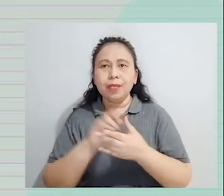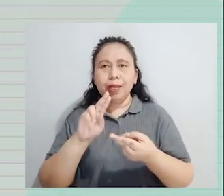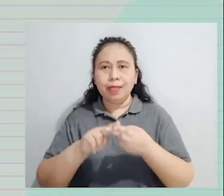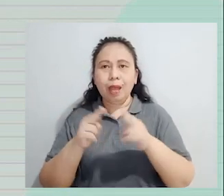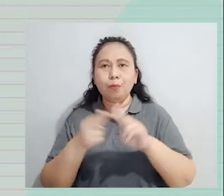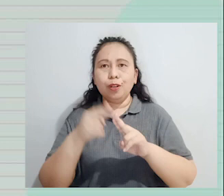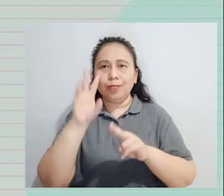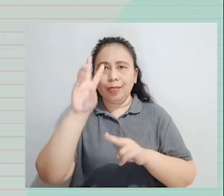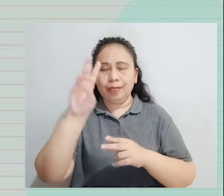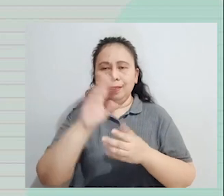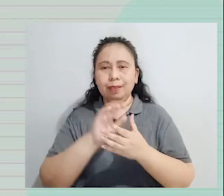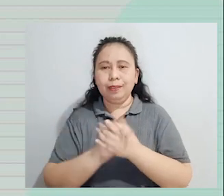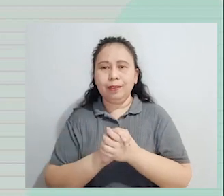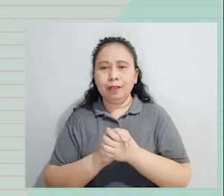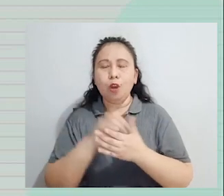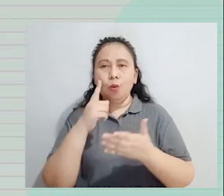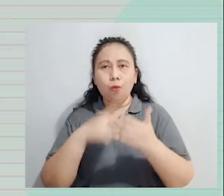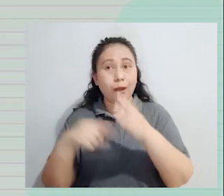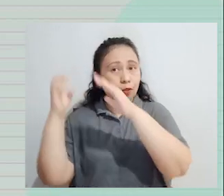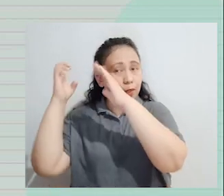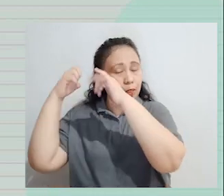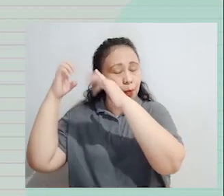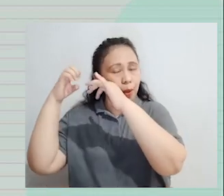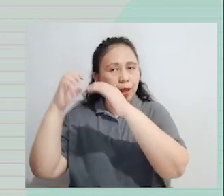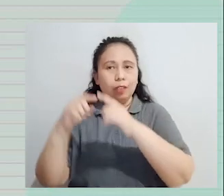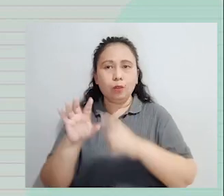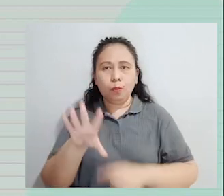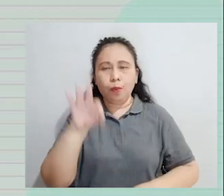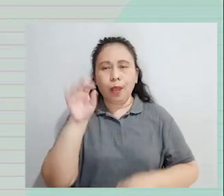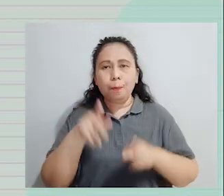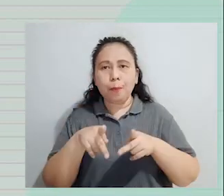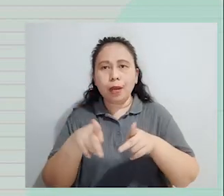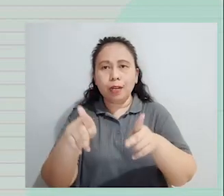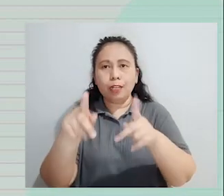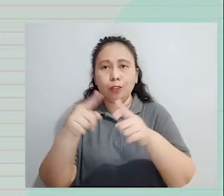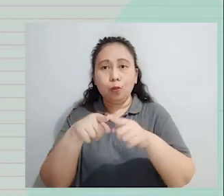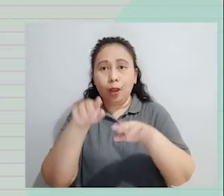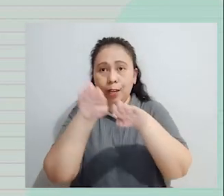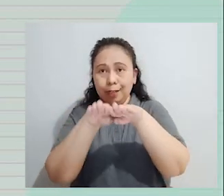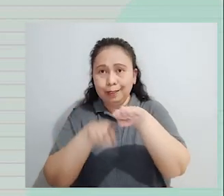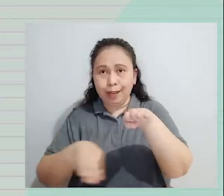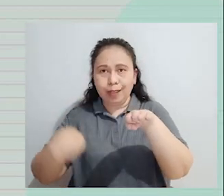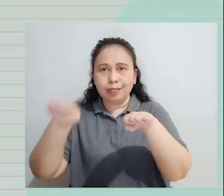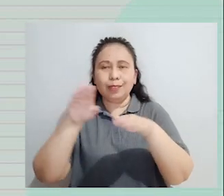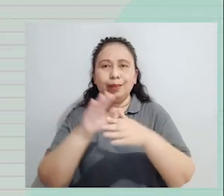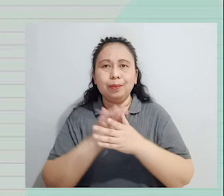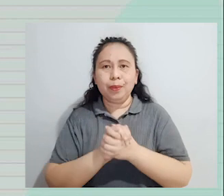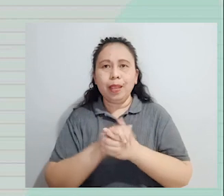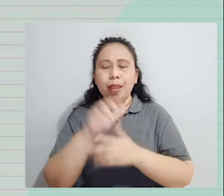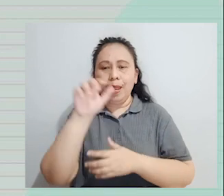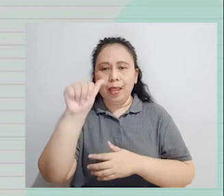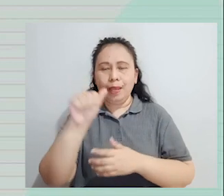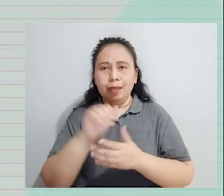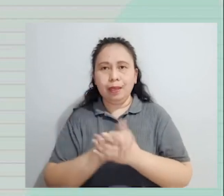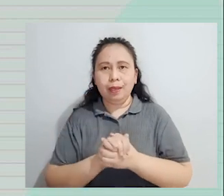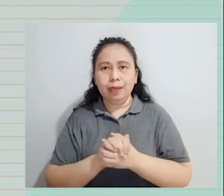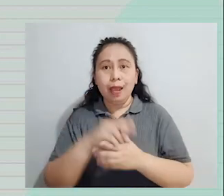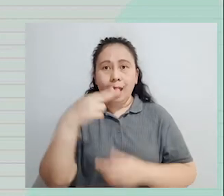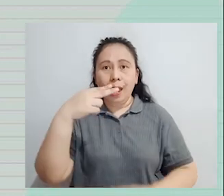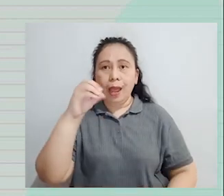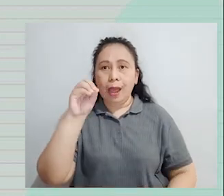Number 6. What do you expect to find parallel to a trench? A.